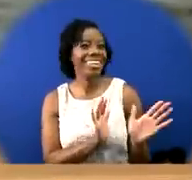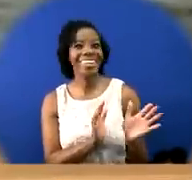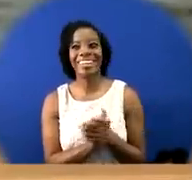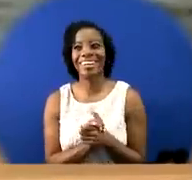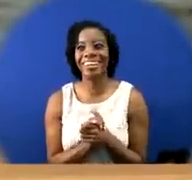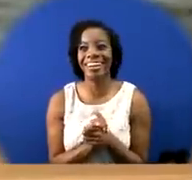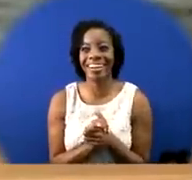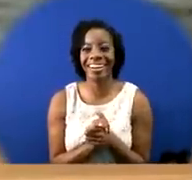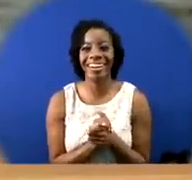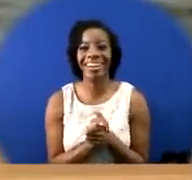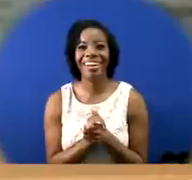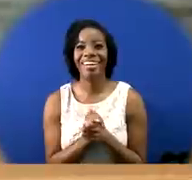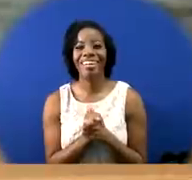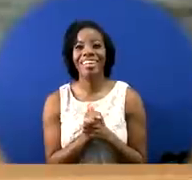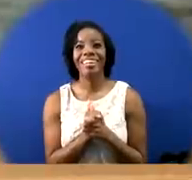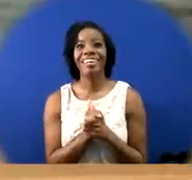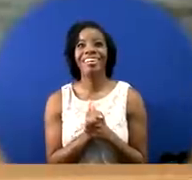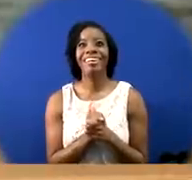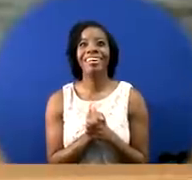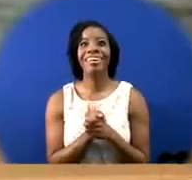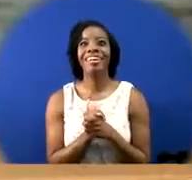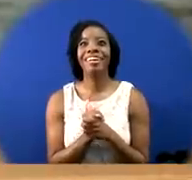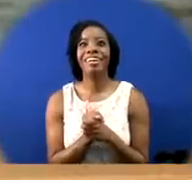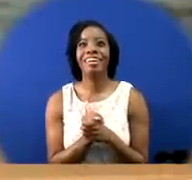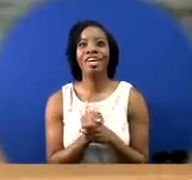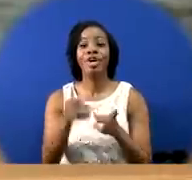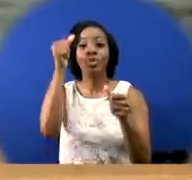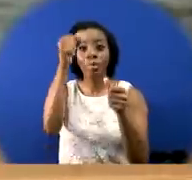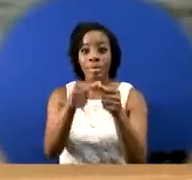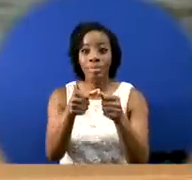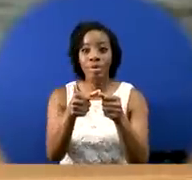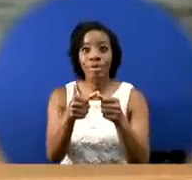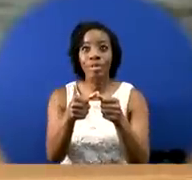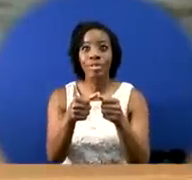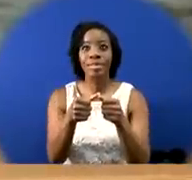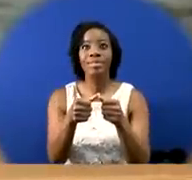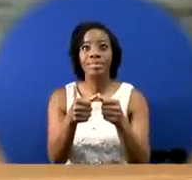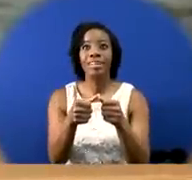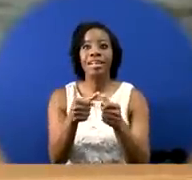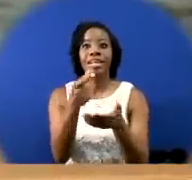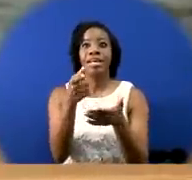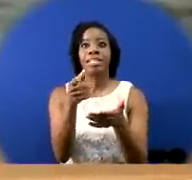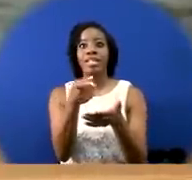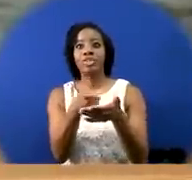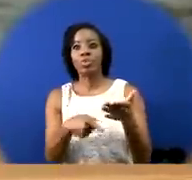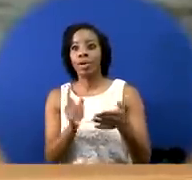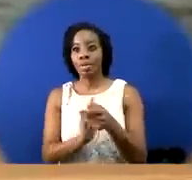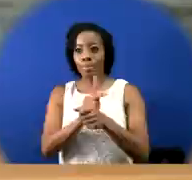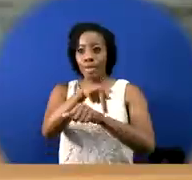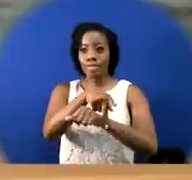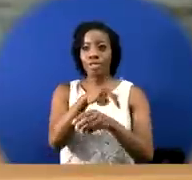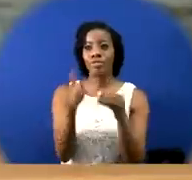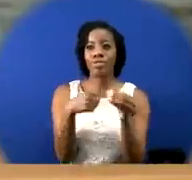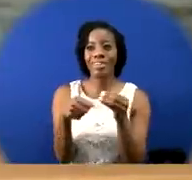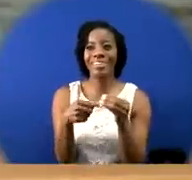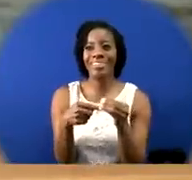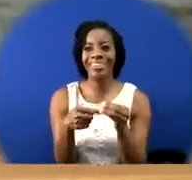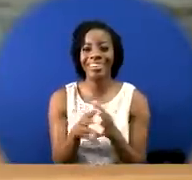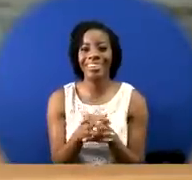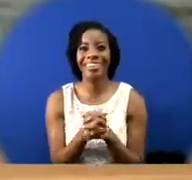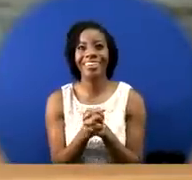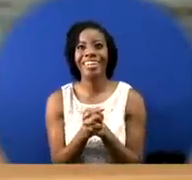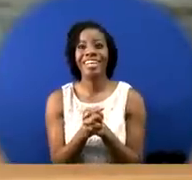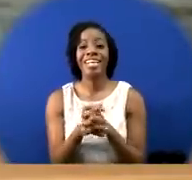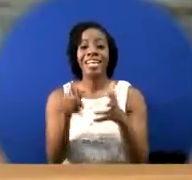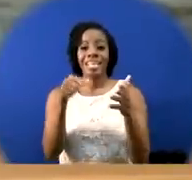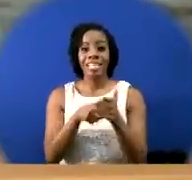So every now and then we are called to remember. And that's what Passover is all about. And in